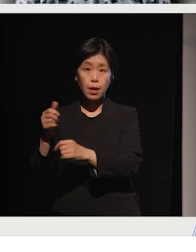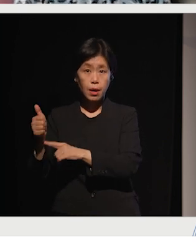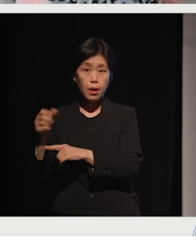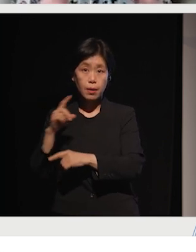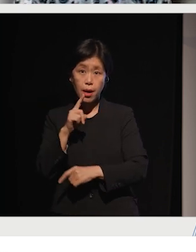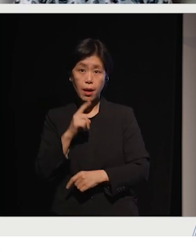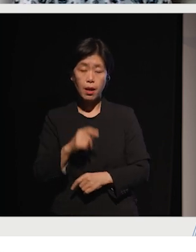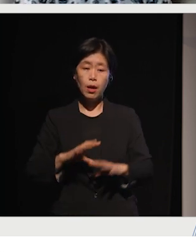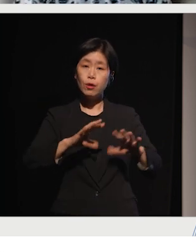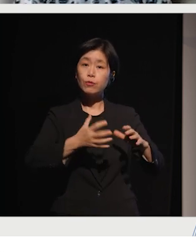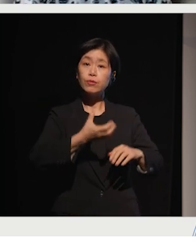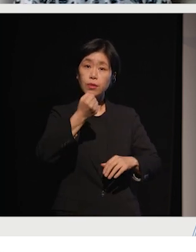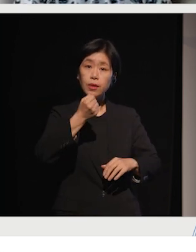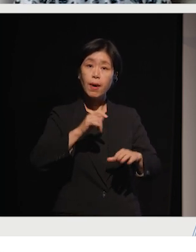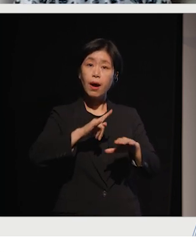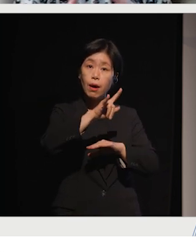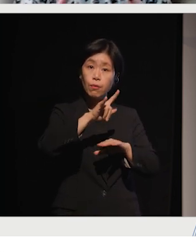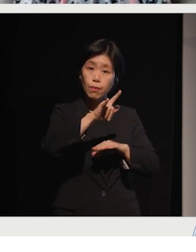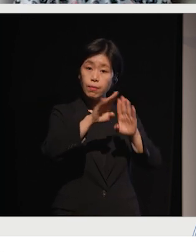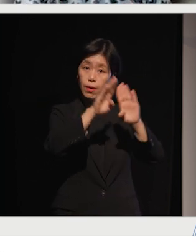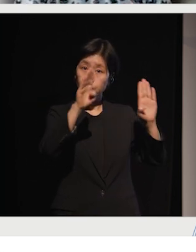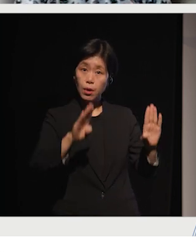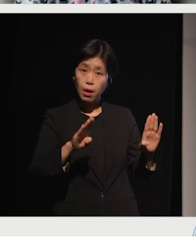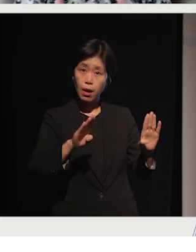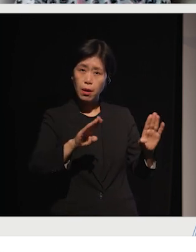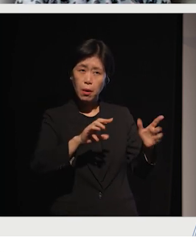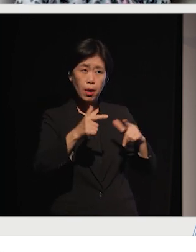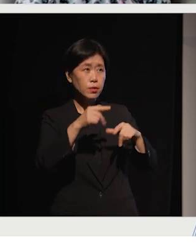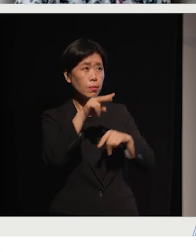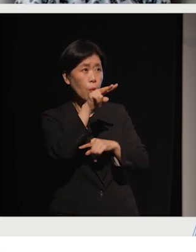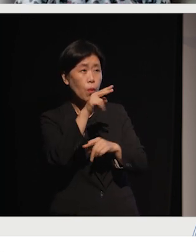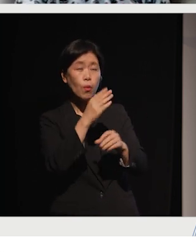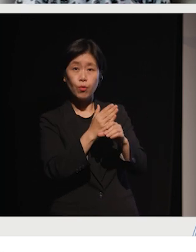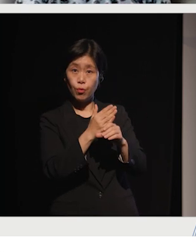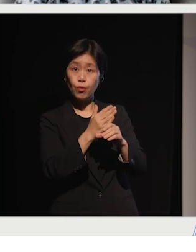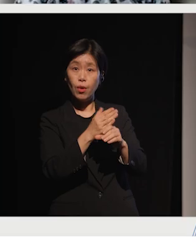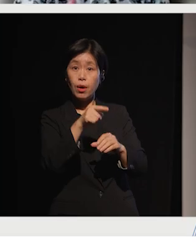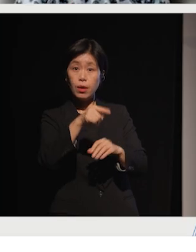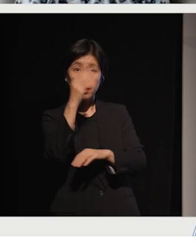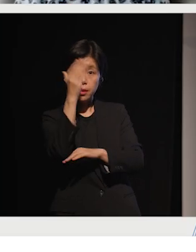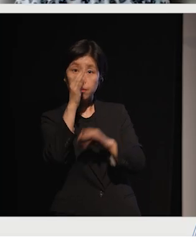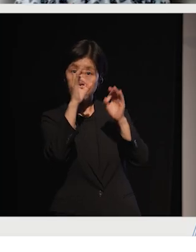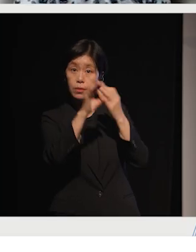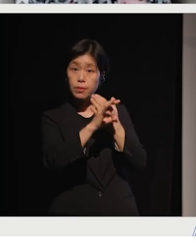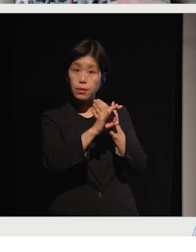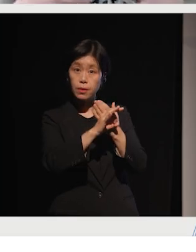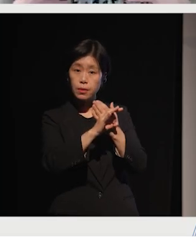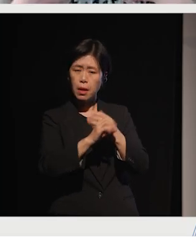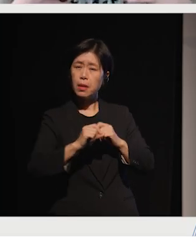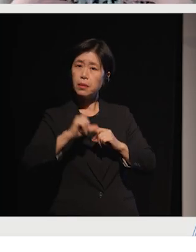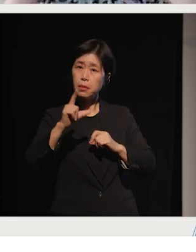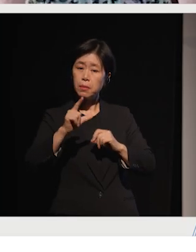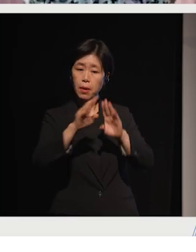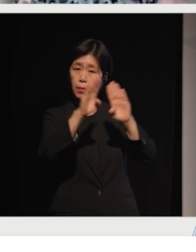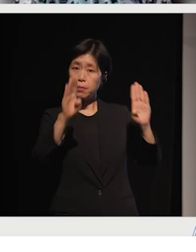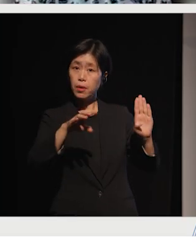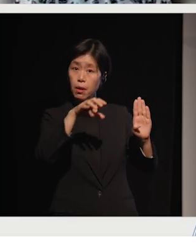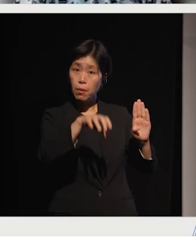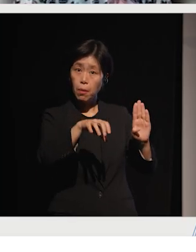Museum. These sessions happen most of the time when the museum is open to the public. These are